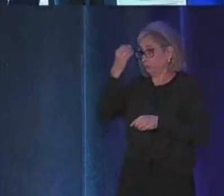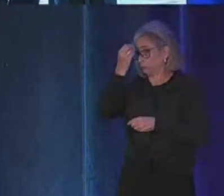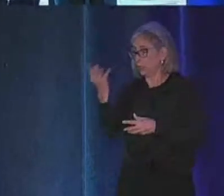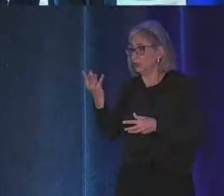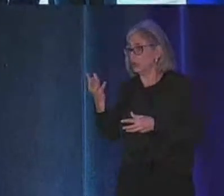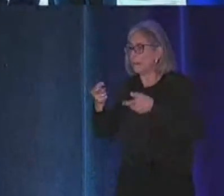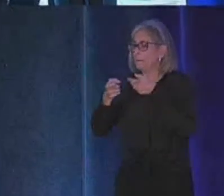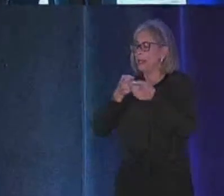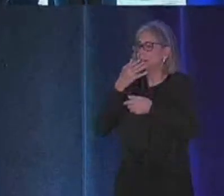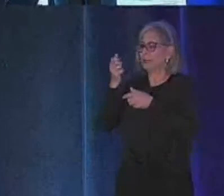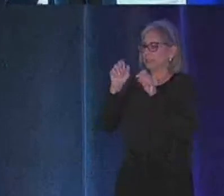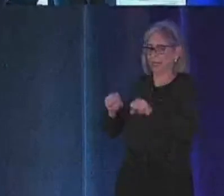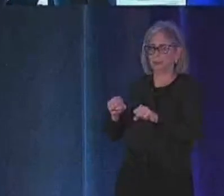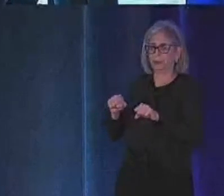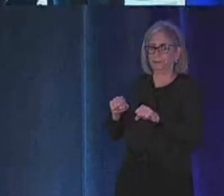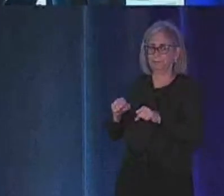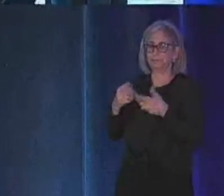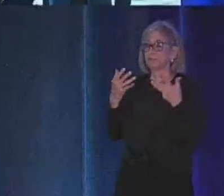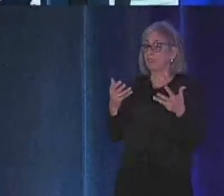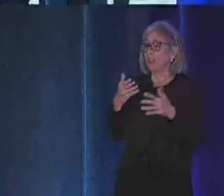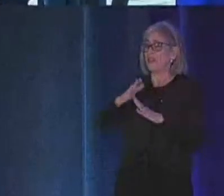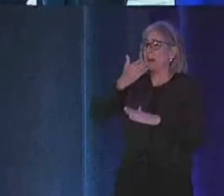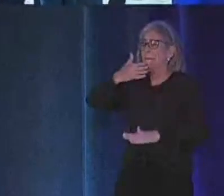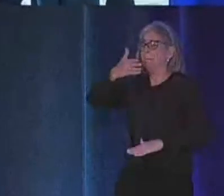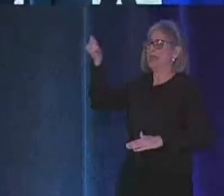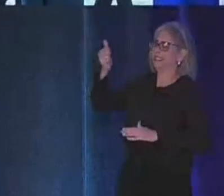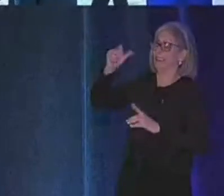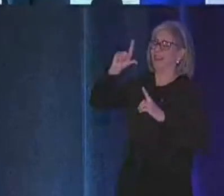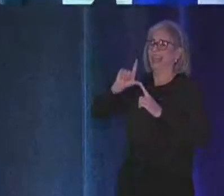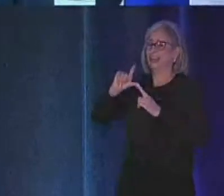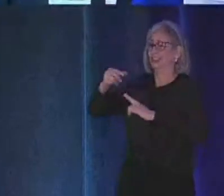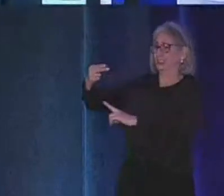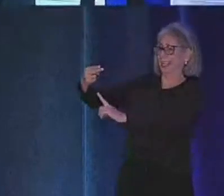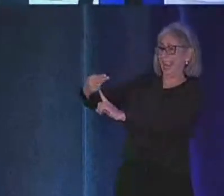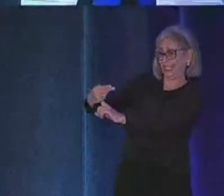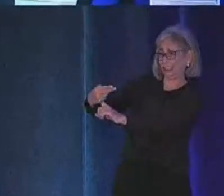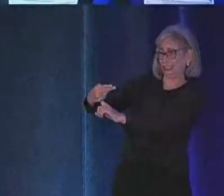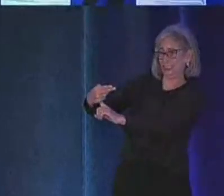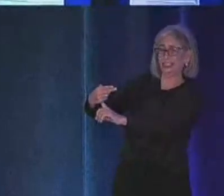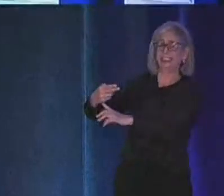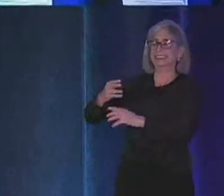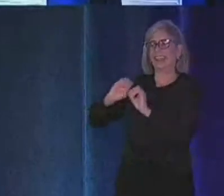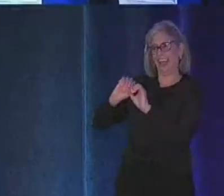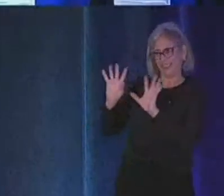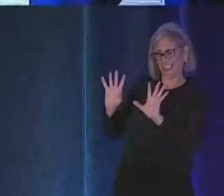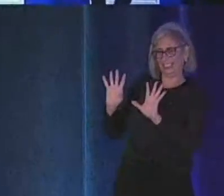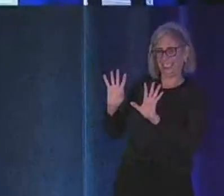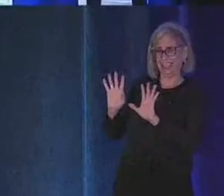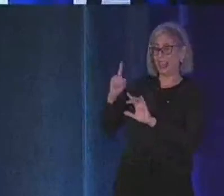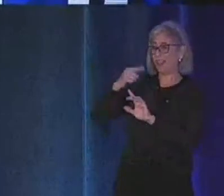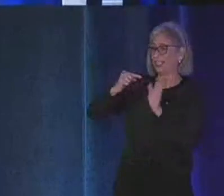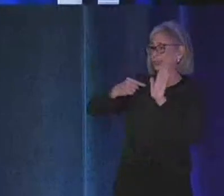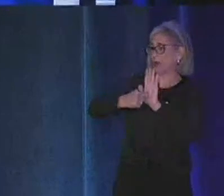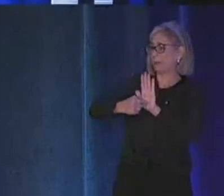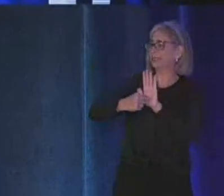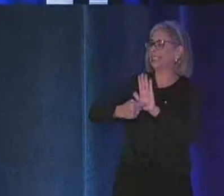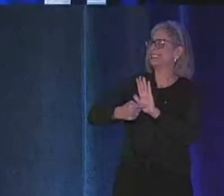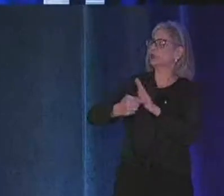best as possible. The greatest letter on the planet, which is H, obviously. This stands for